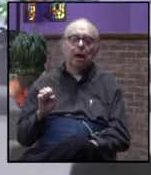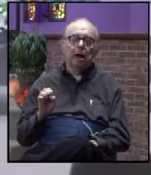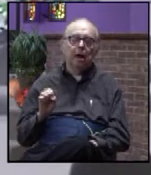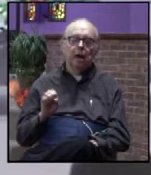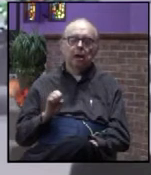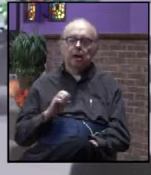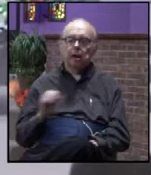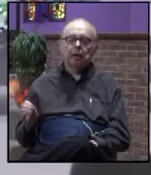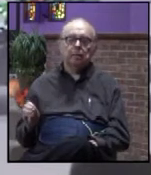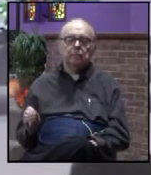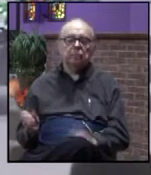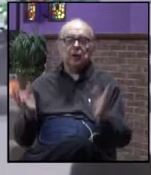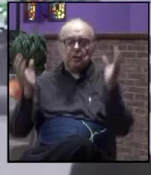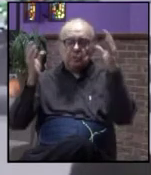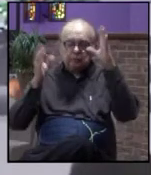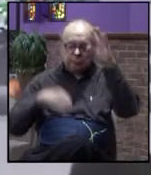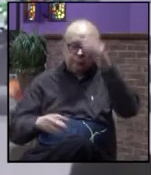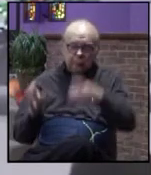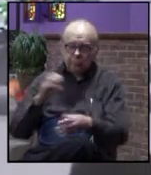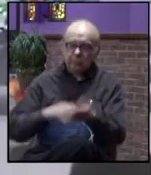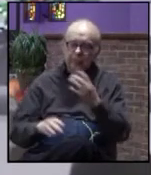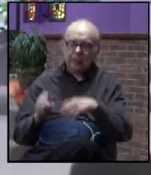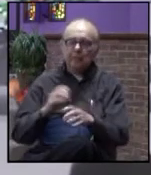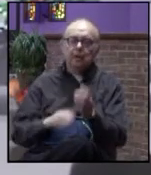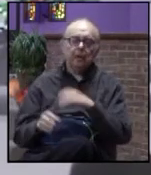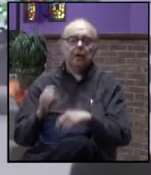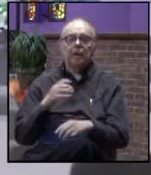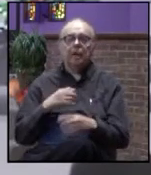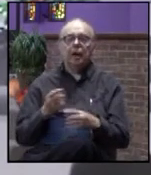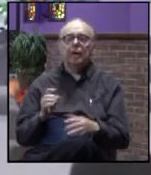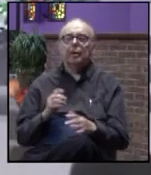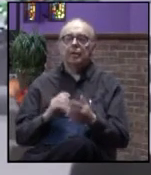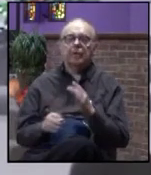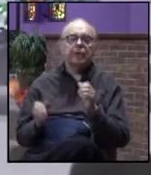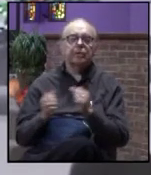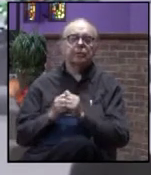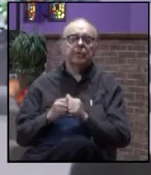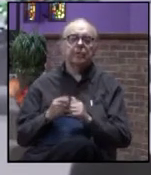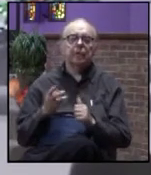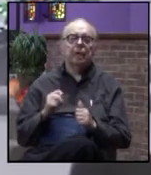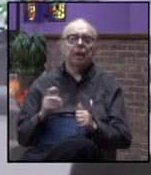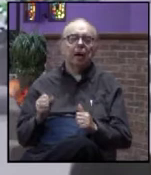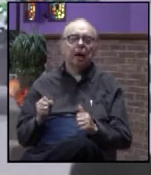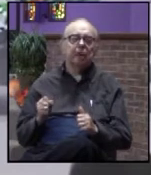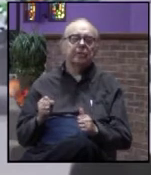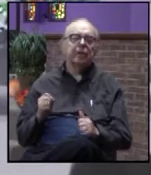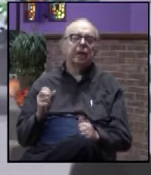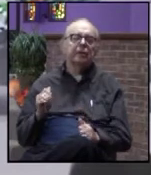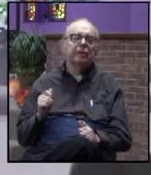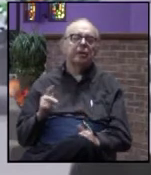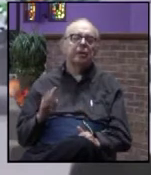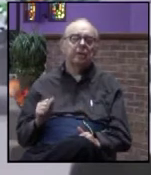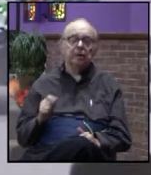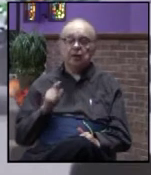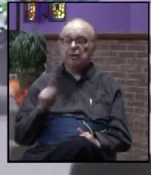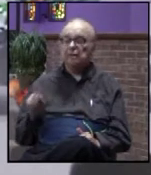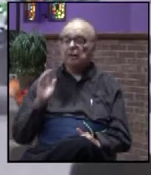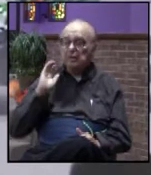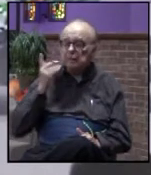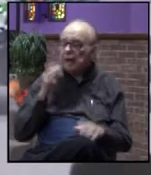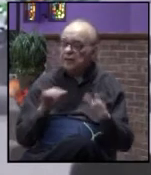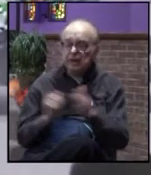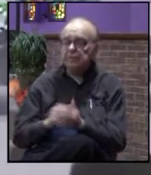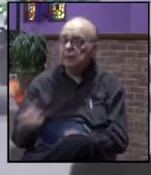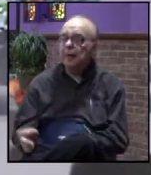They're taking and drenching their crackers in hot sauce. And I'm thinking, y'all are nuts.